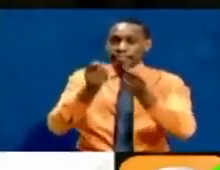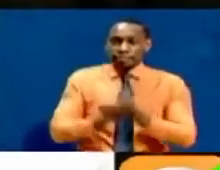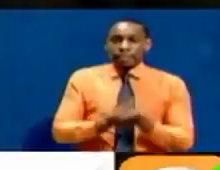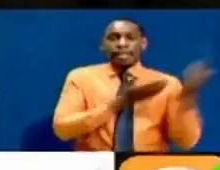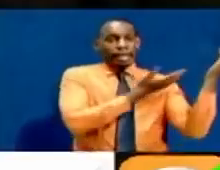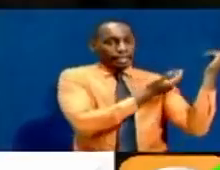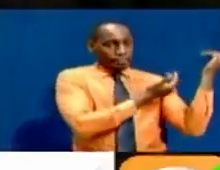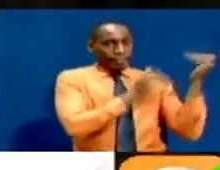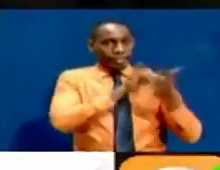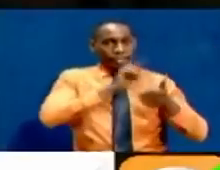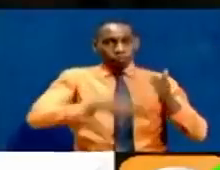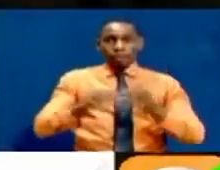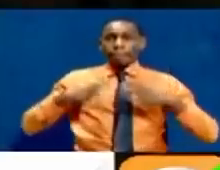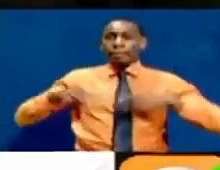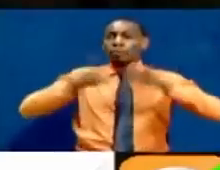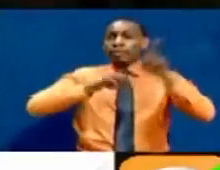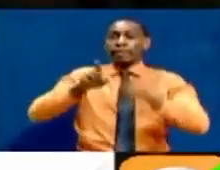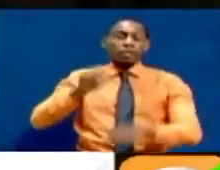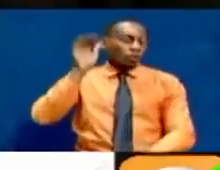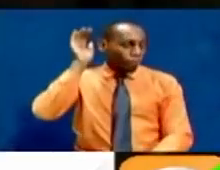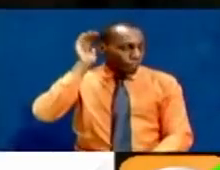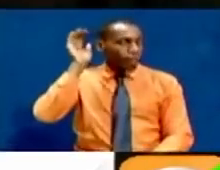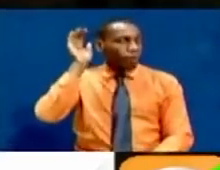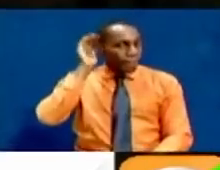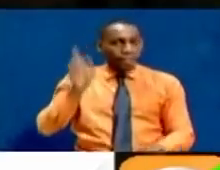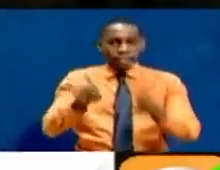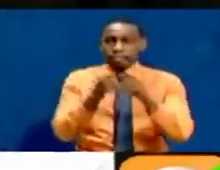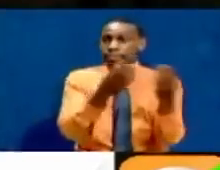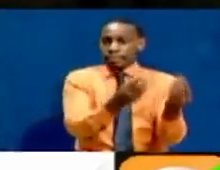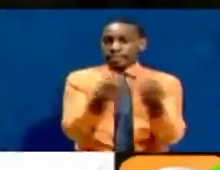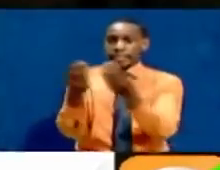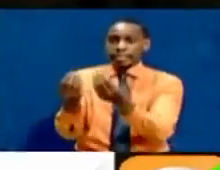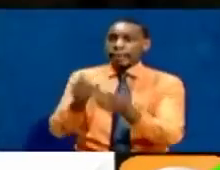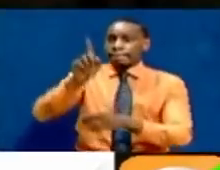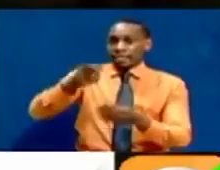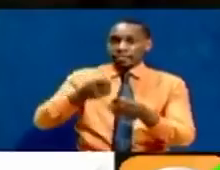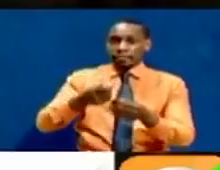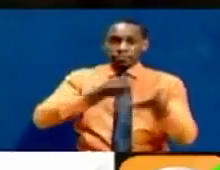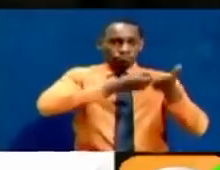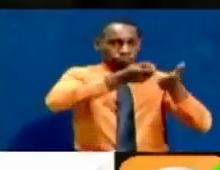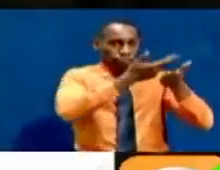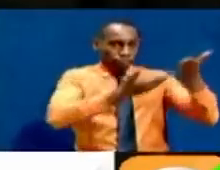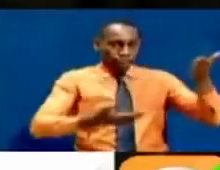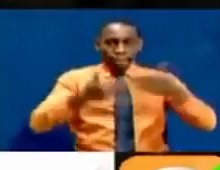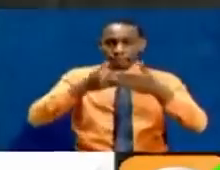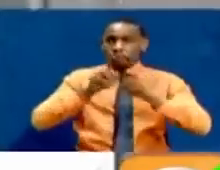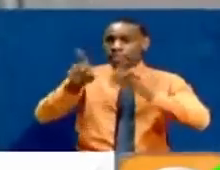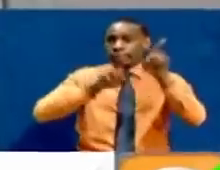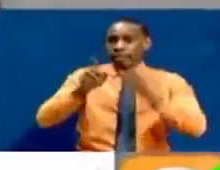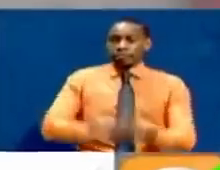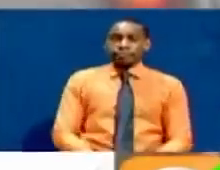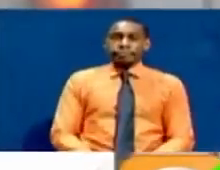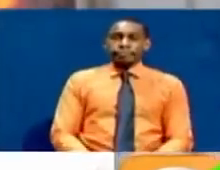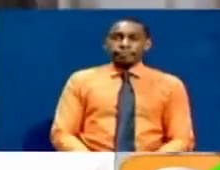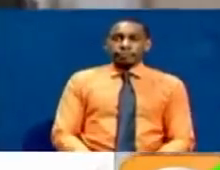So we are expecting that the travelers will comply and it will be easy for them. They're supposed to be filling this form at least before travel.